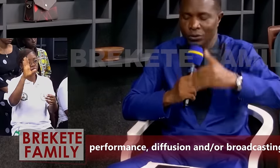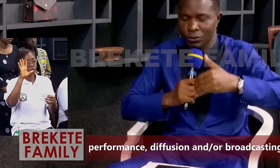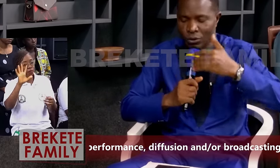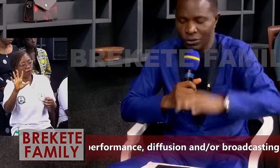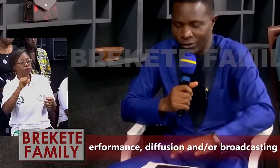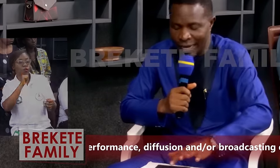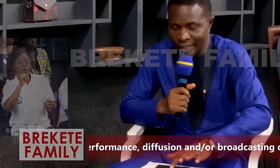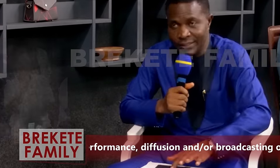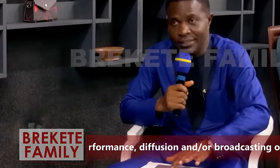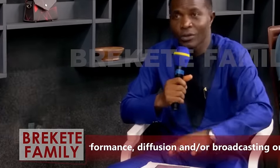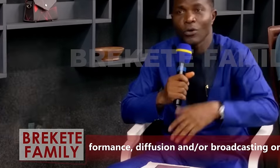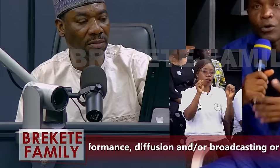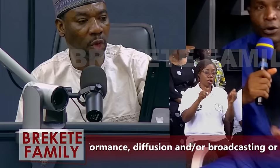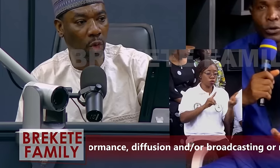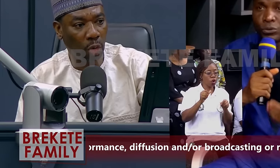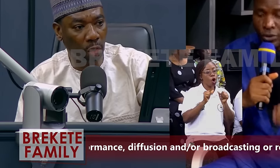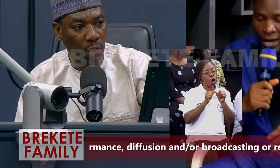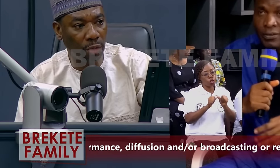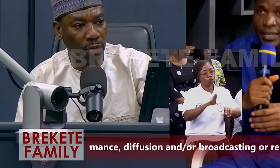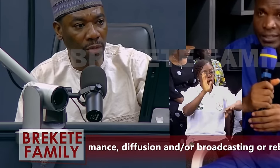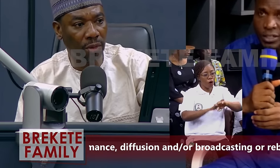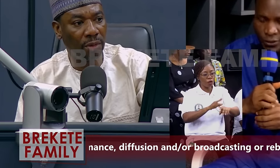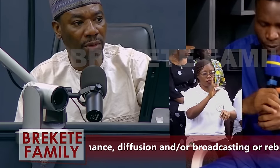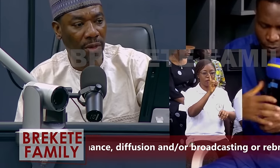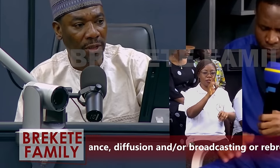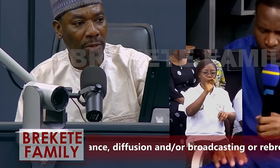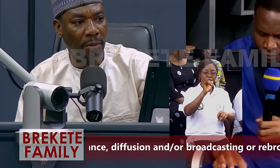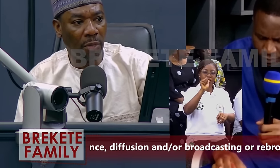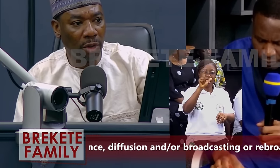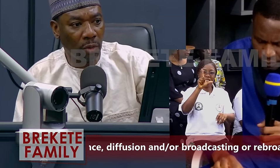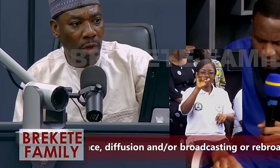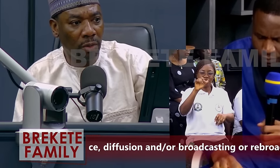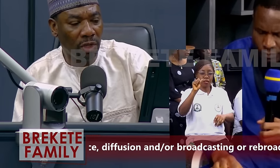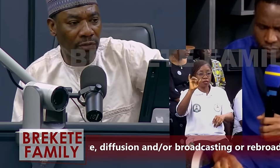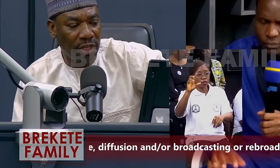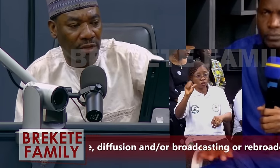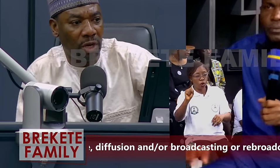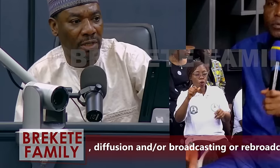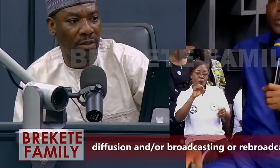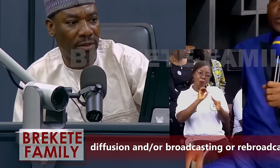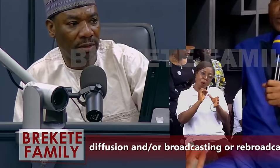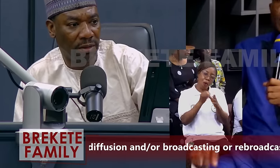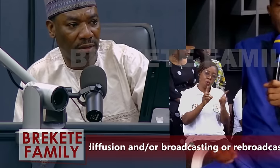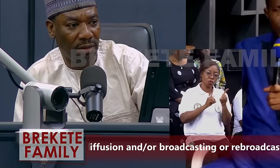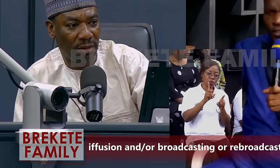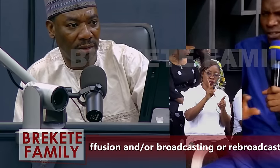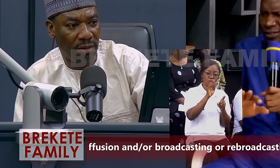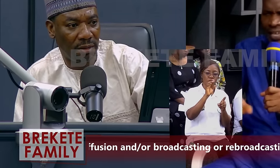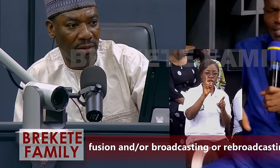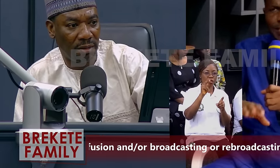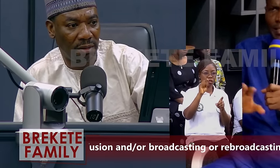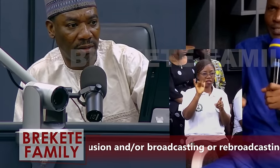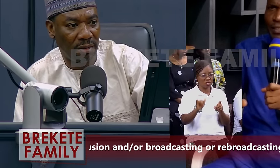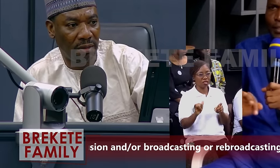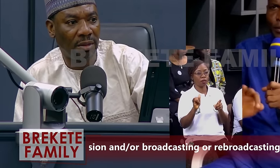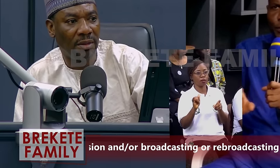either going to continue on dialysis or you have a kidney transplant. But what of stage 1? Stage 1 is just